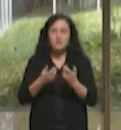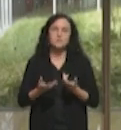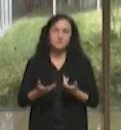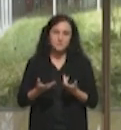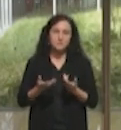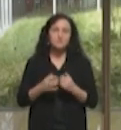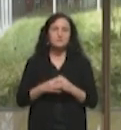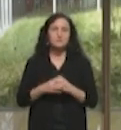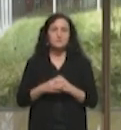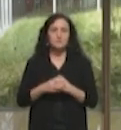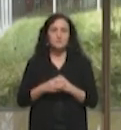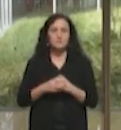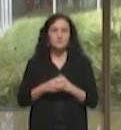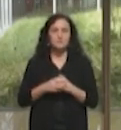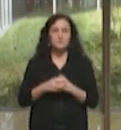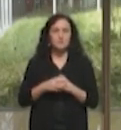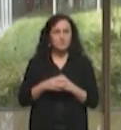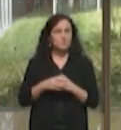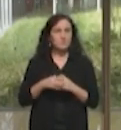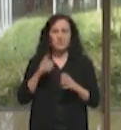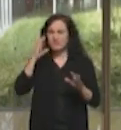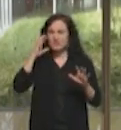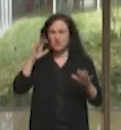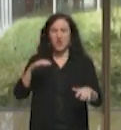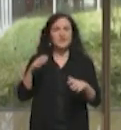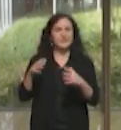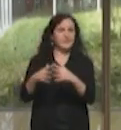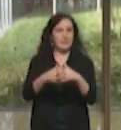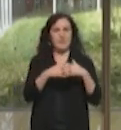shocked that a place like the United States of America